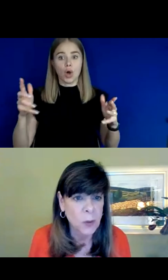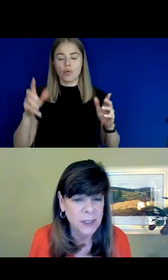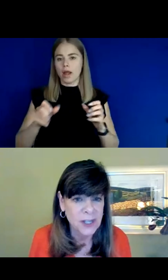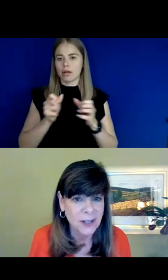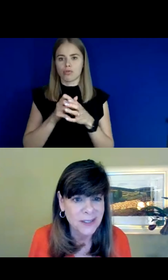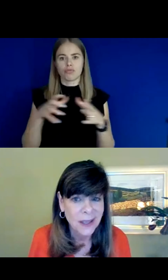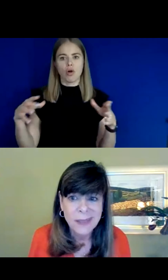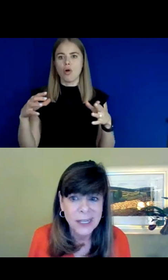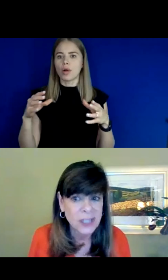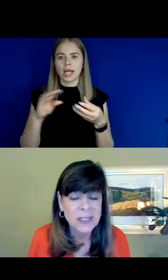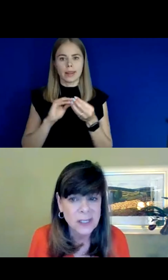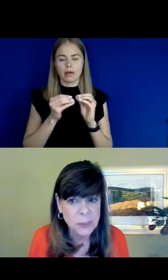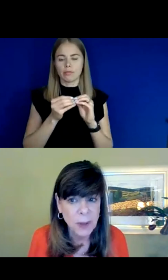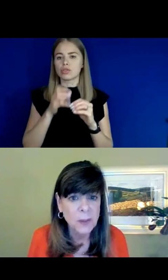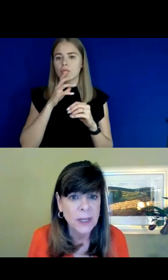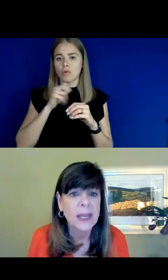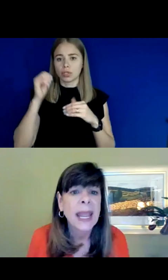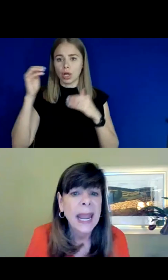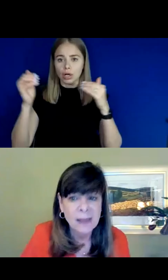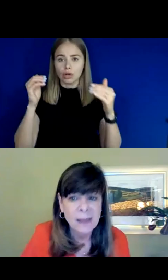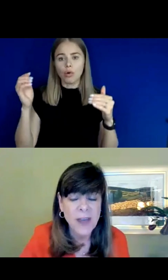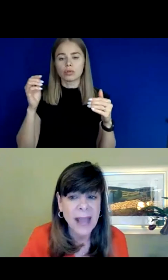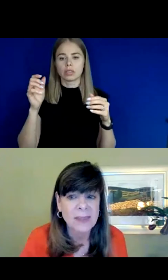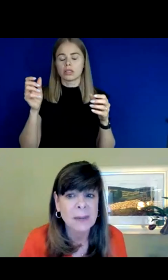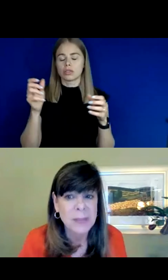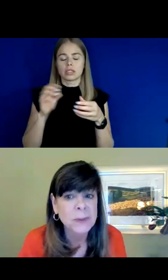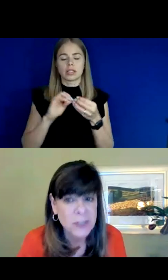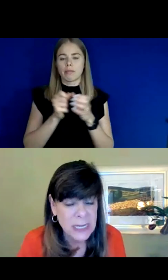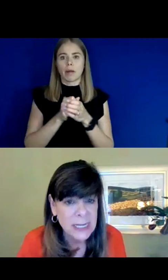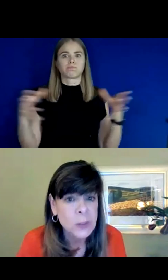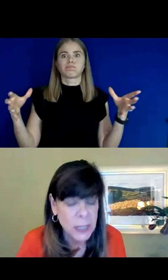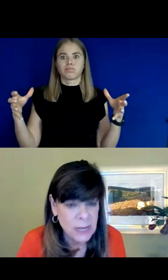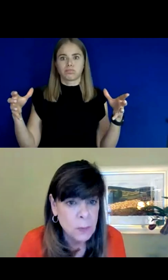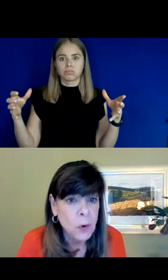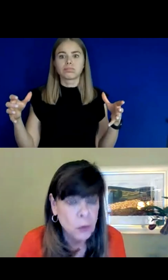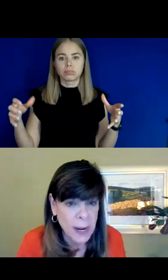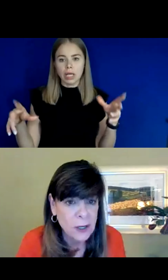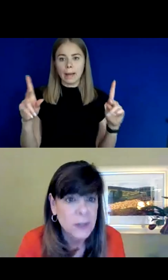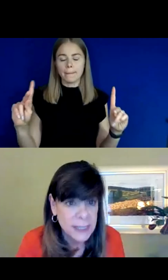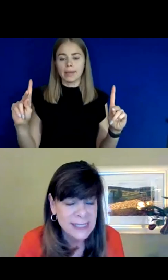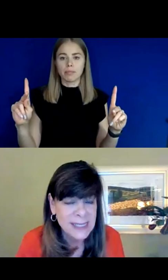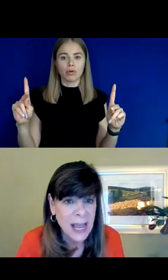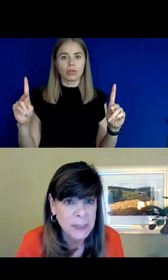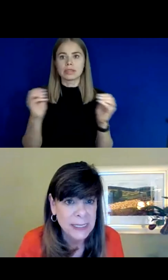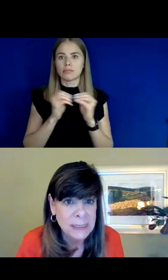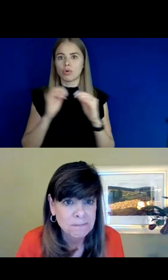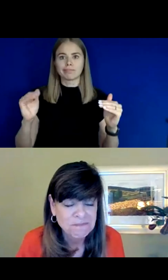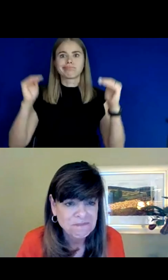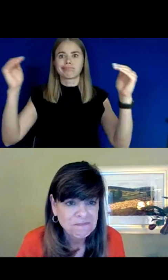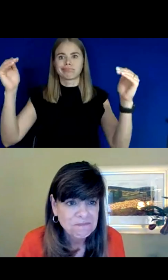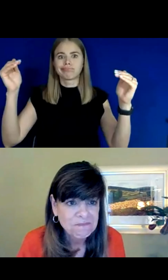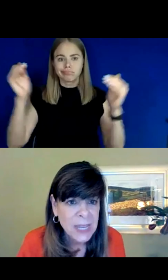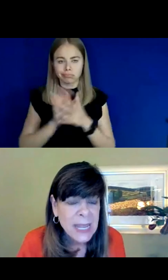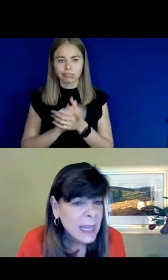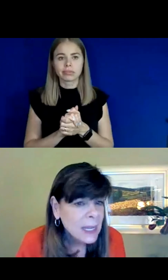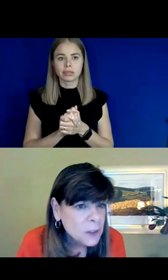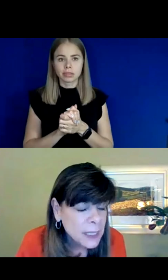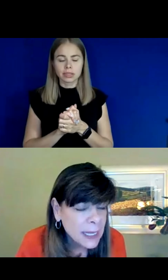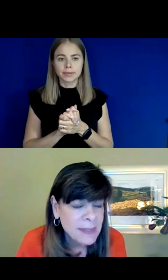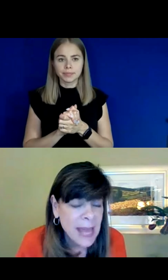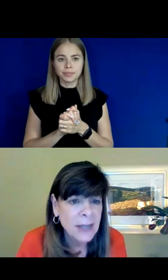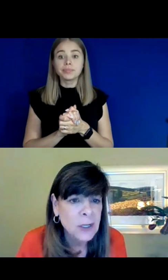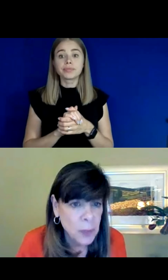numbers of older adults that just exploded, and the fact that people's needs were even greater. Next slide, please.